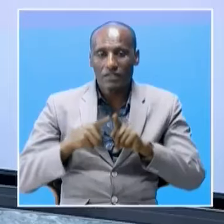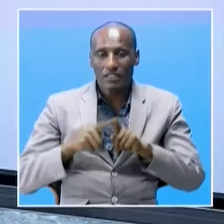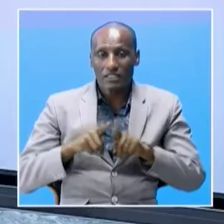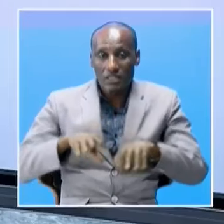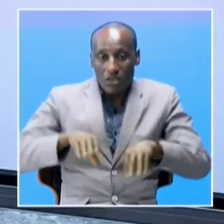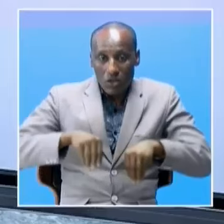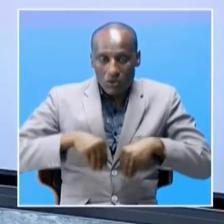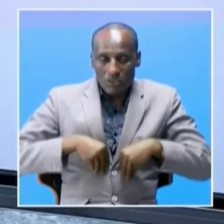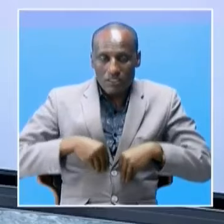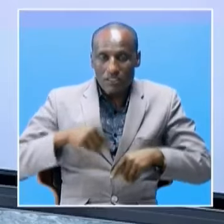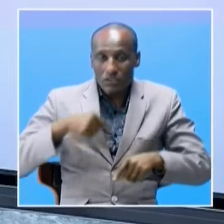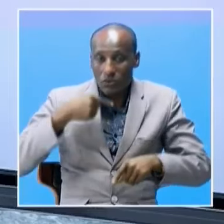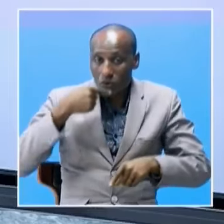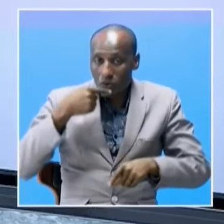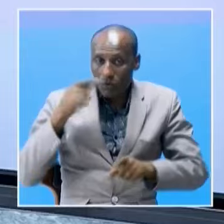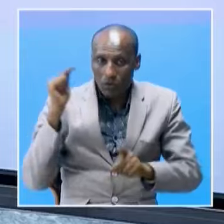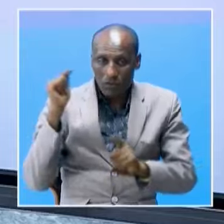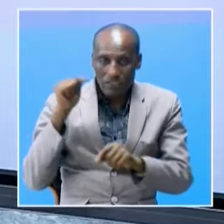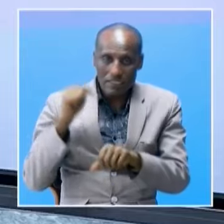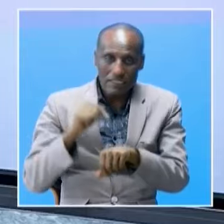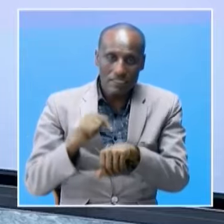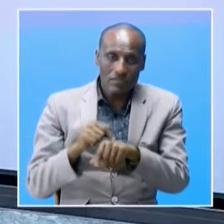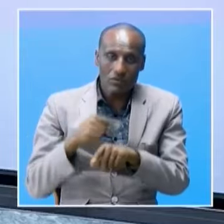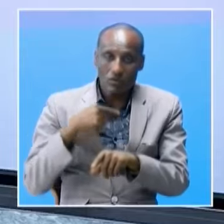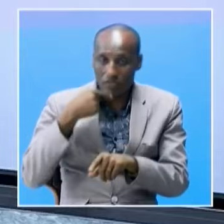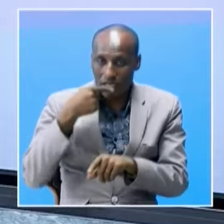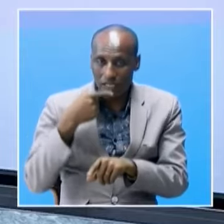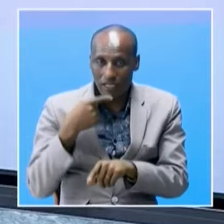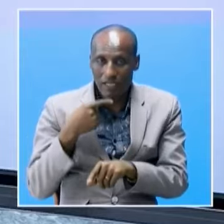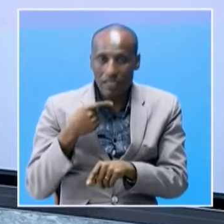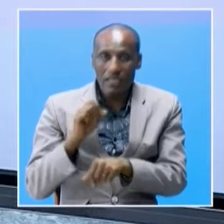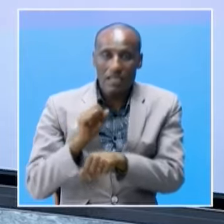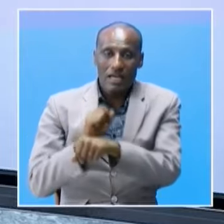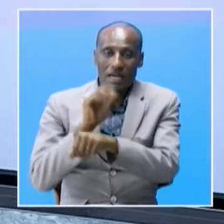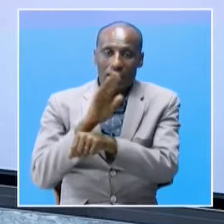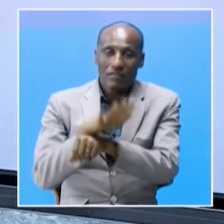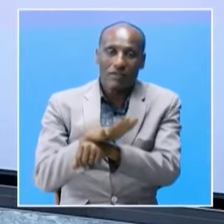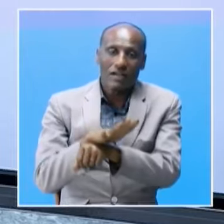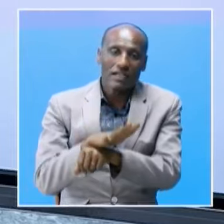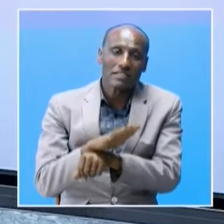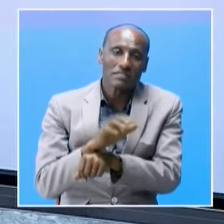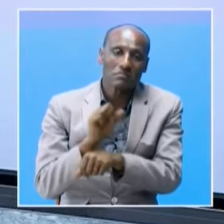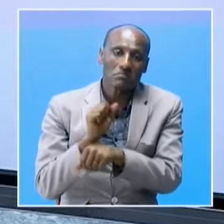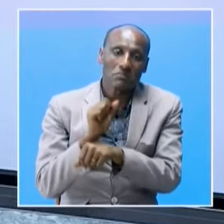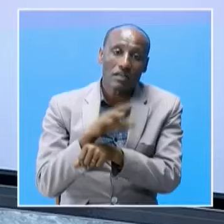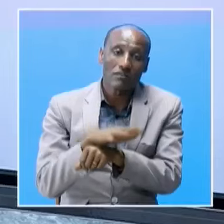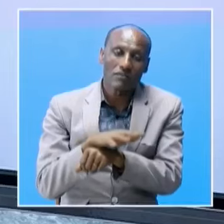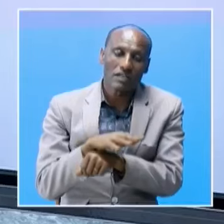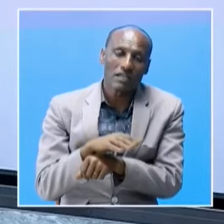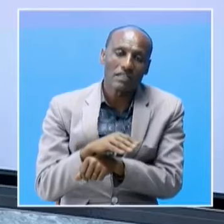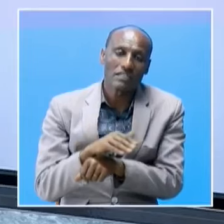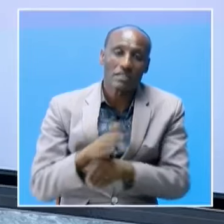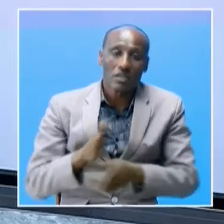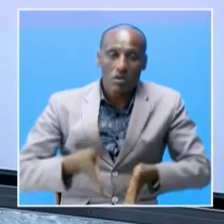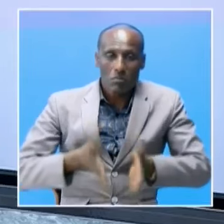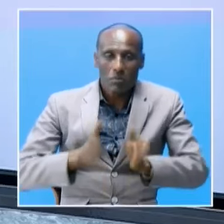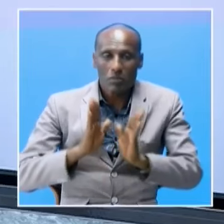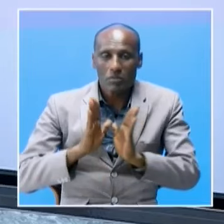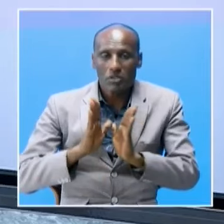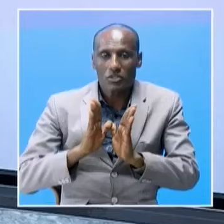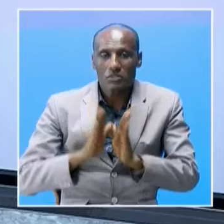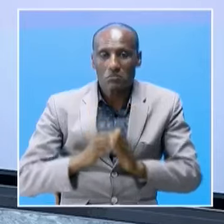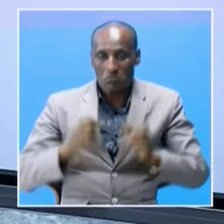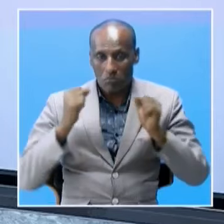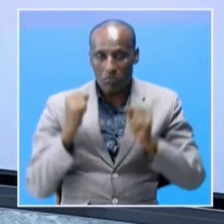to tell what? Advice, obligation, permission, very good, duty,